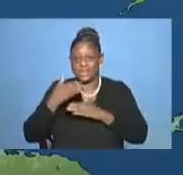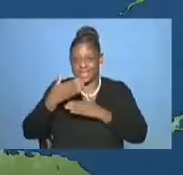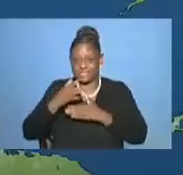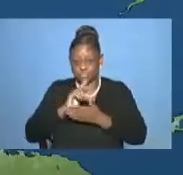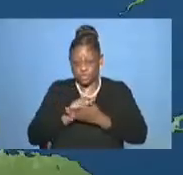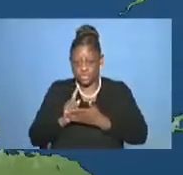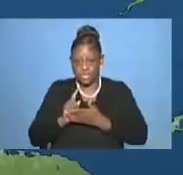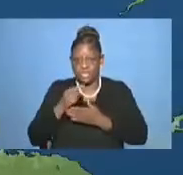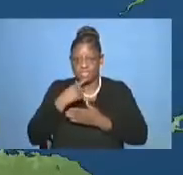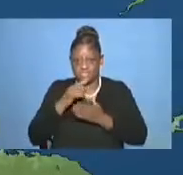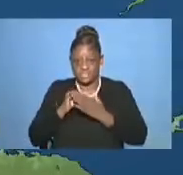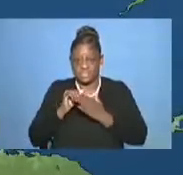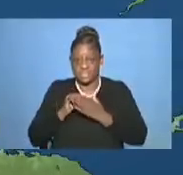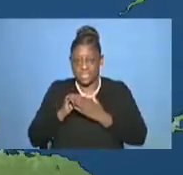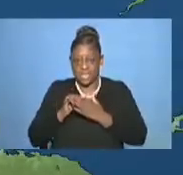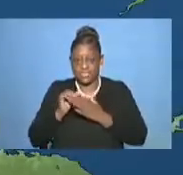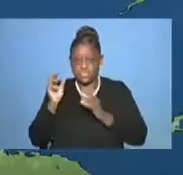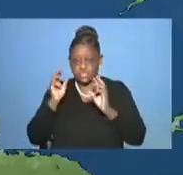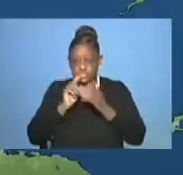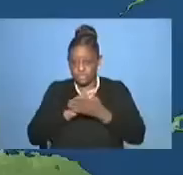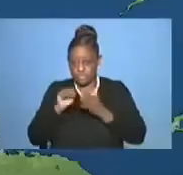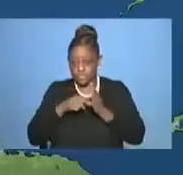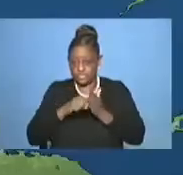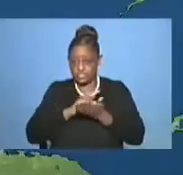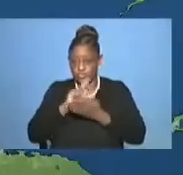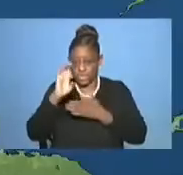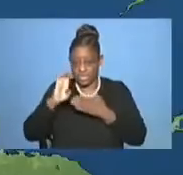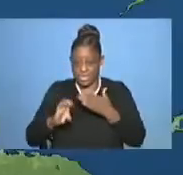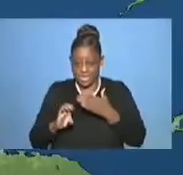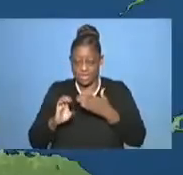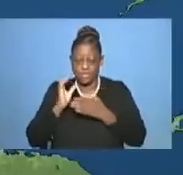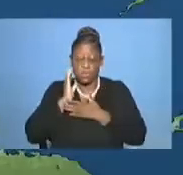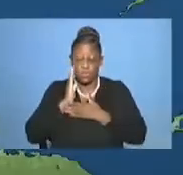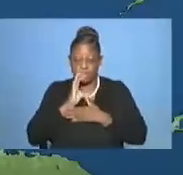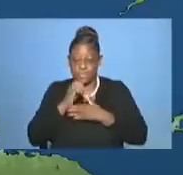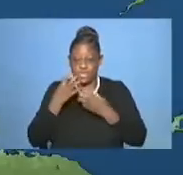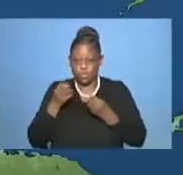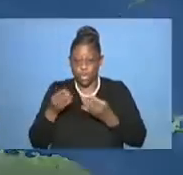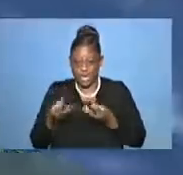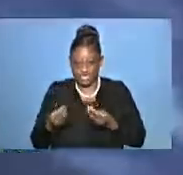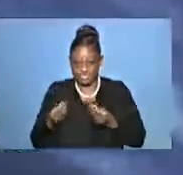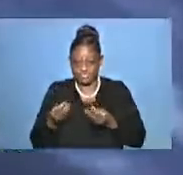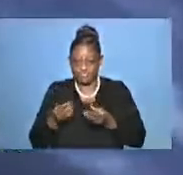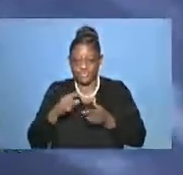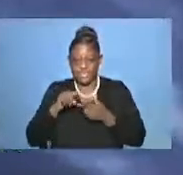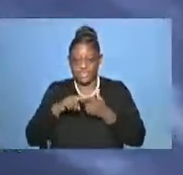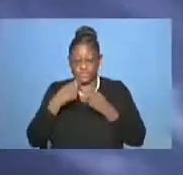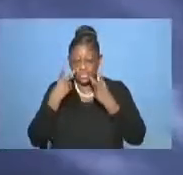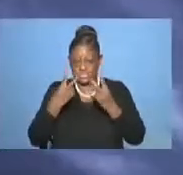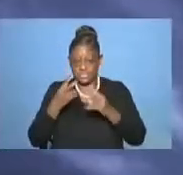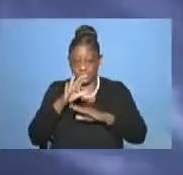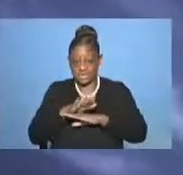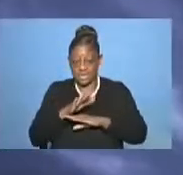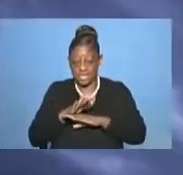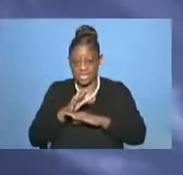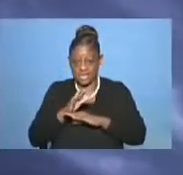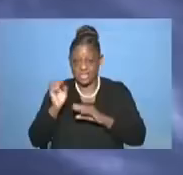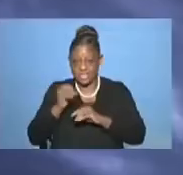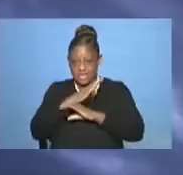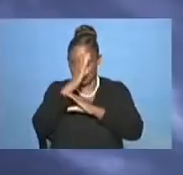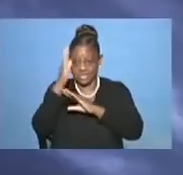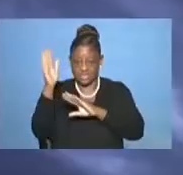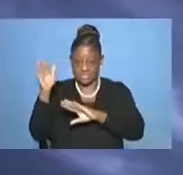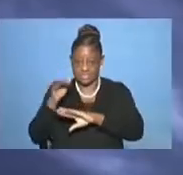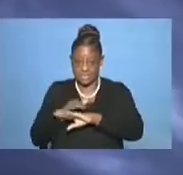weekend looks as though it's going to be somewhat on the wet side as a result of the presence of this frontal system. Our forecast for tonight, we're going for mainly clear